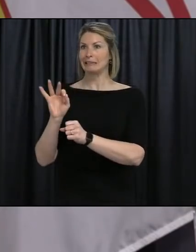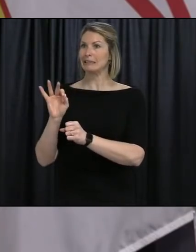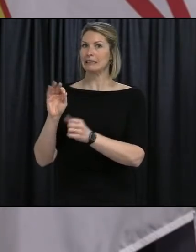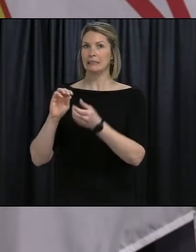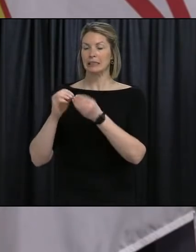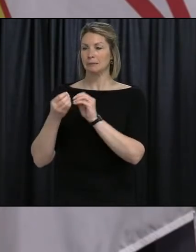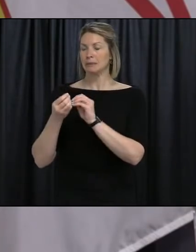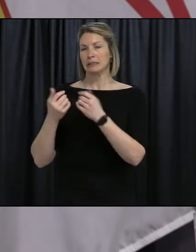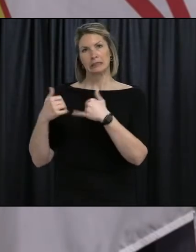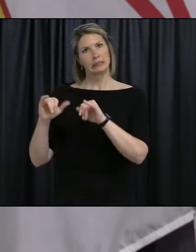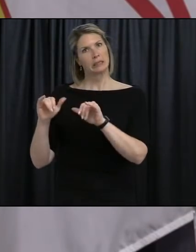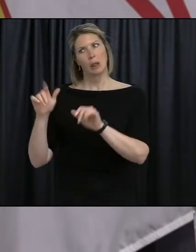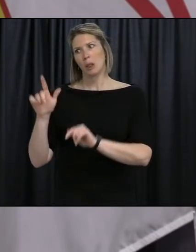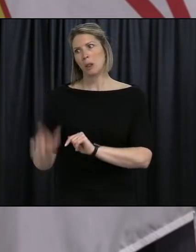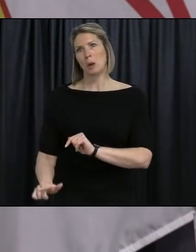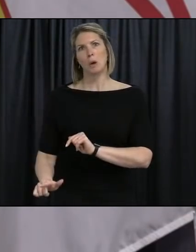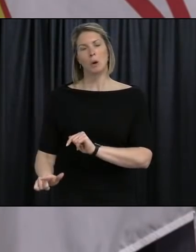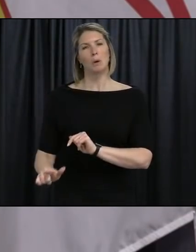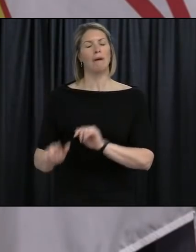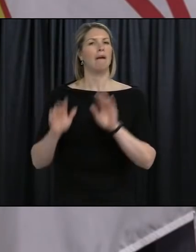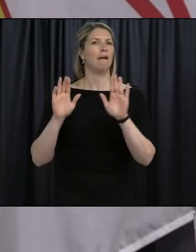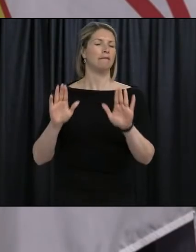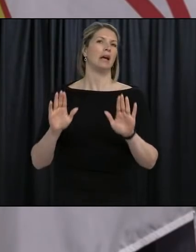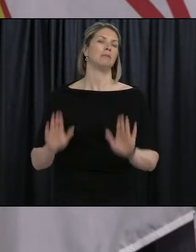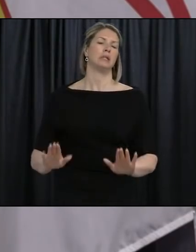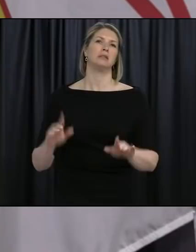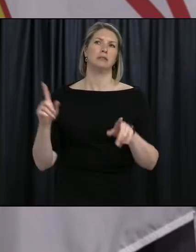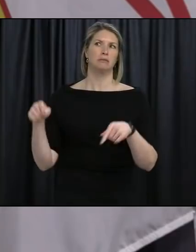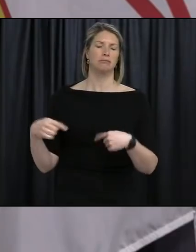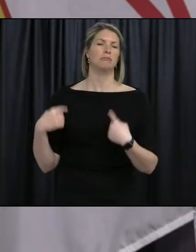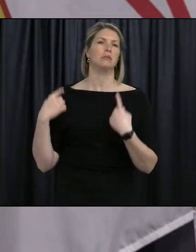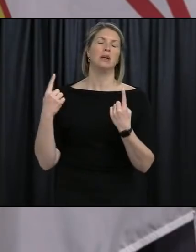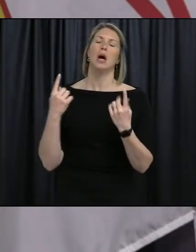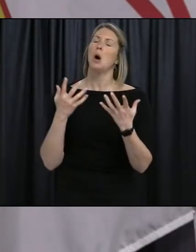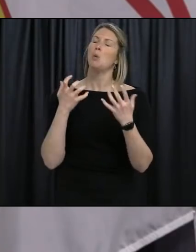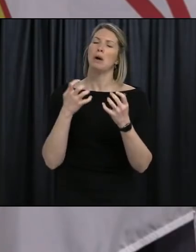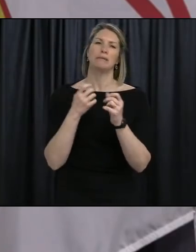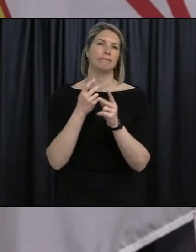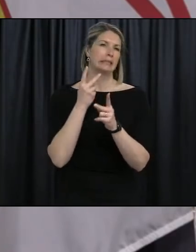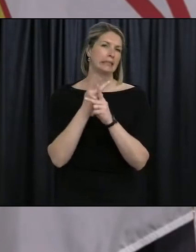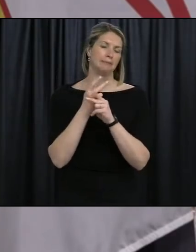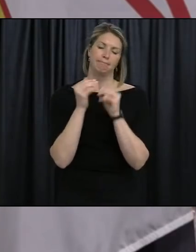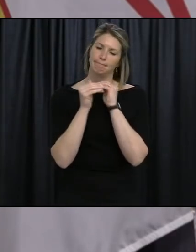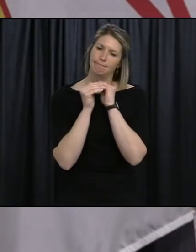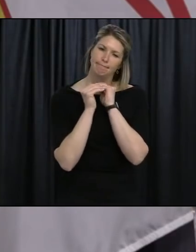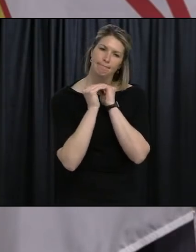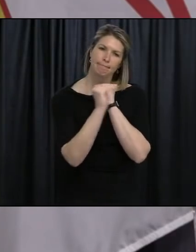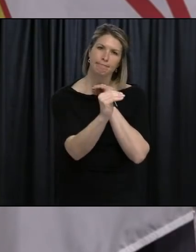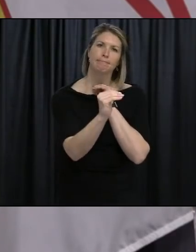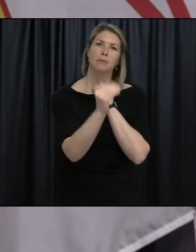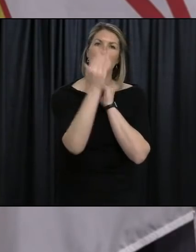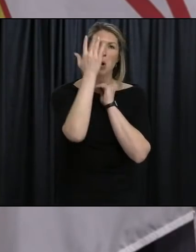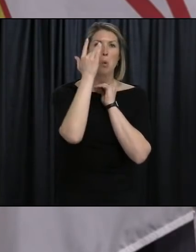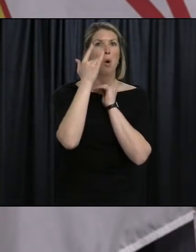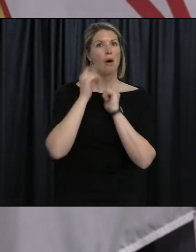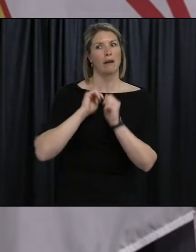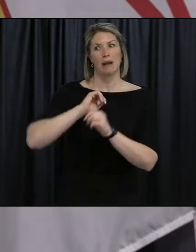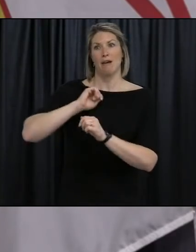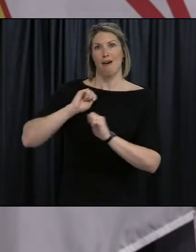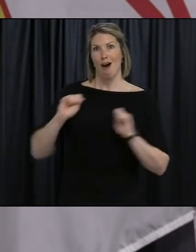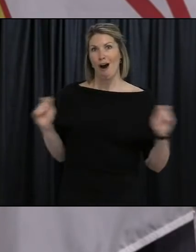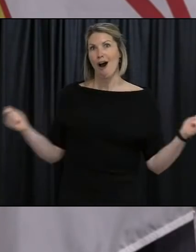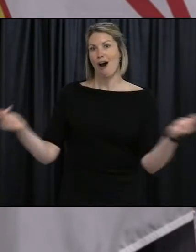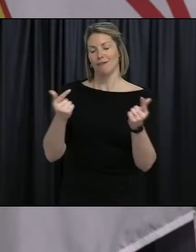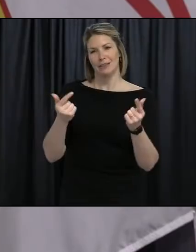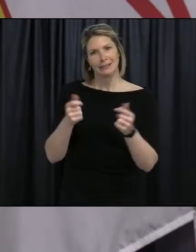low. Please keep up the great work. We want it to stay this way, and that is partially responsible to all the sacrifices we're making.